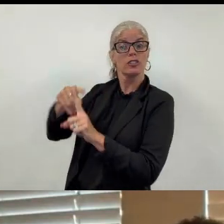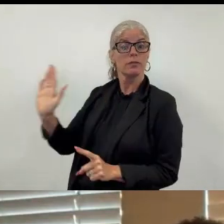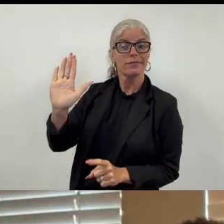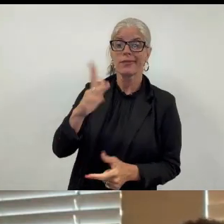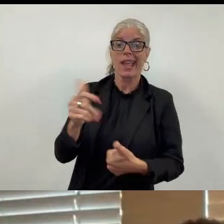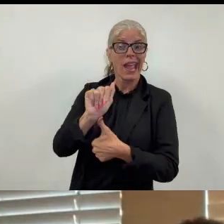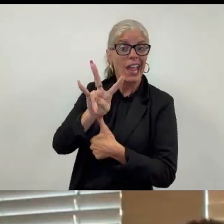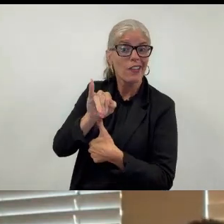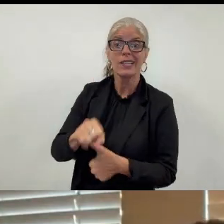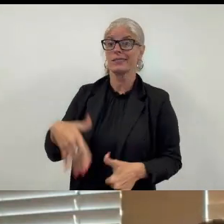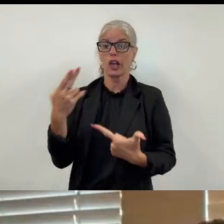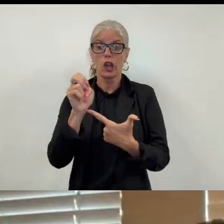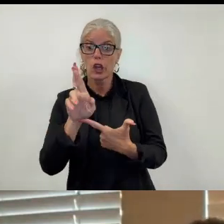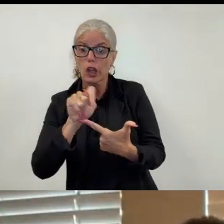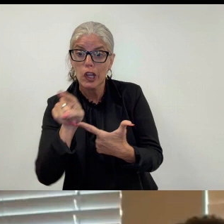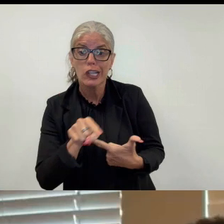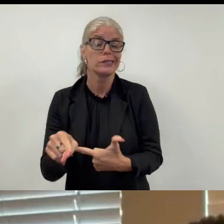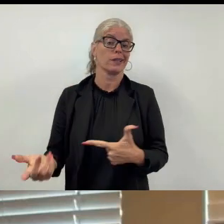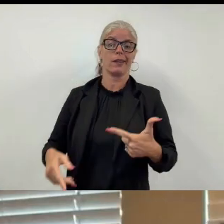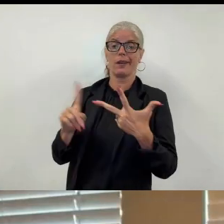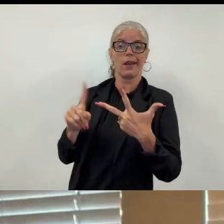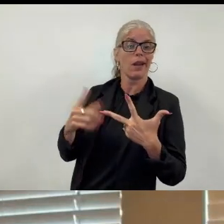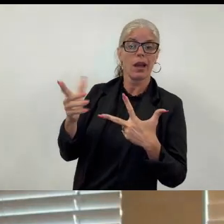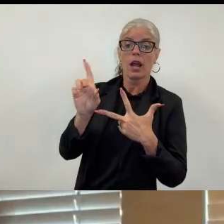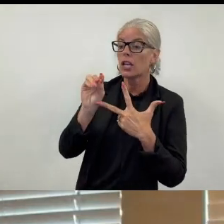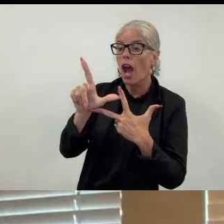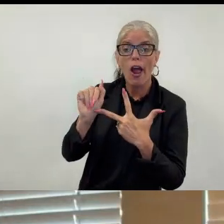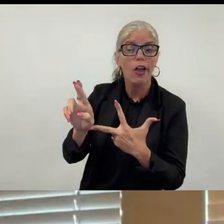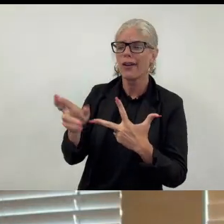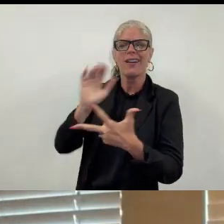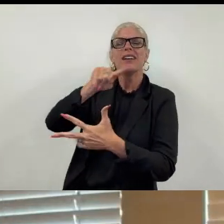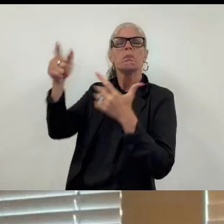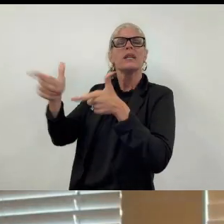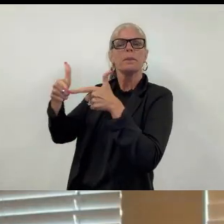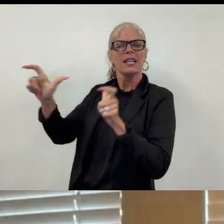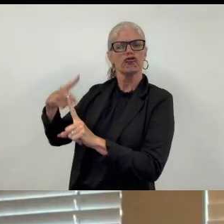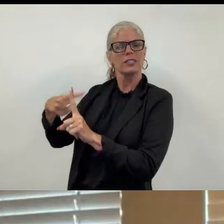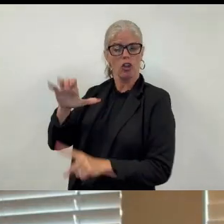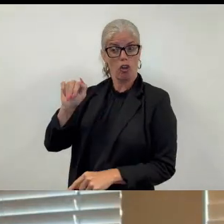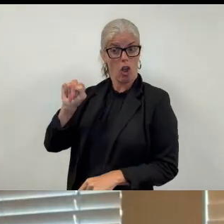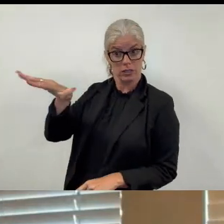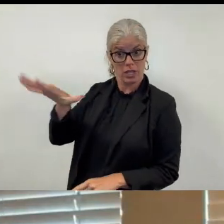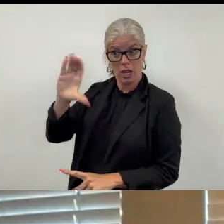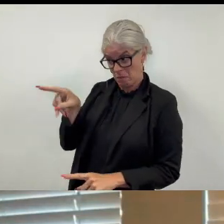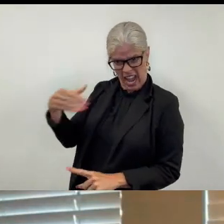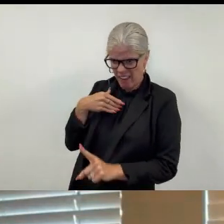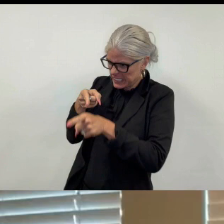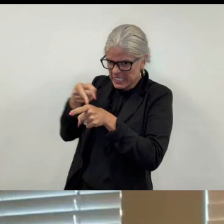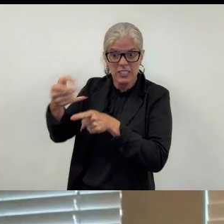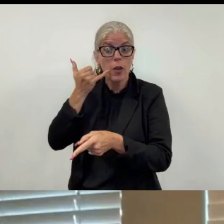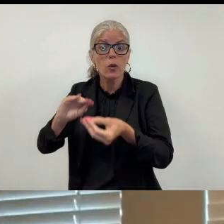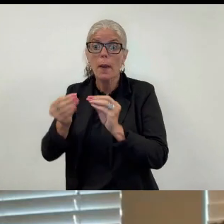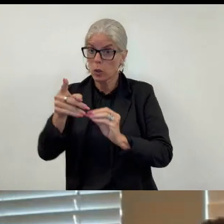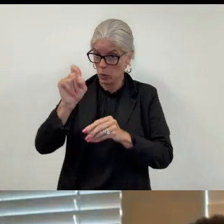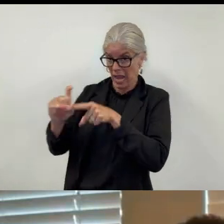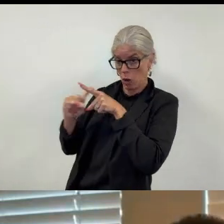companies, literally everyone I've ever used, Avis, Hertz, Thrifty, Enterprise, Dollar, Budget, any of the major companies have